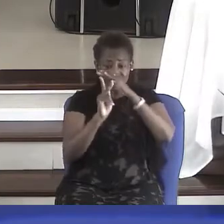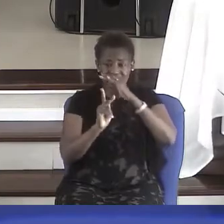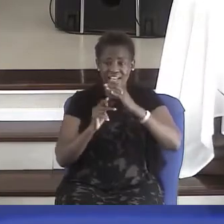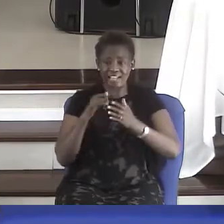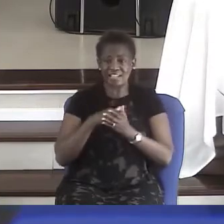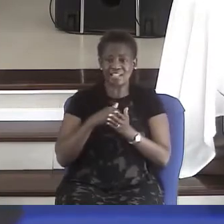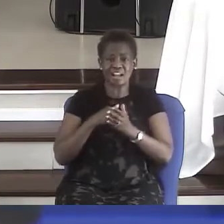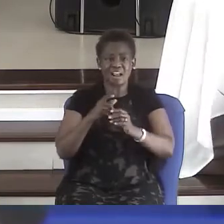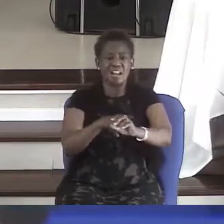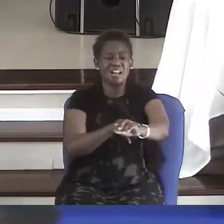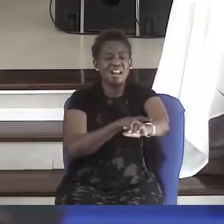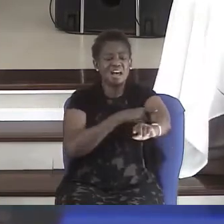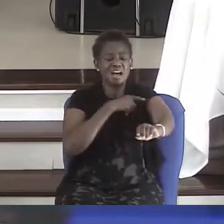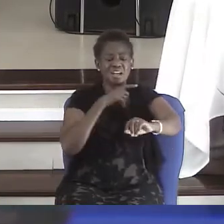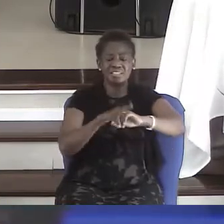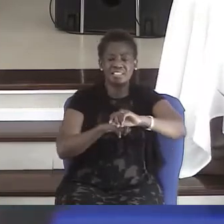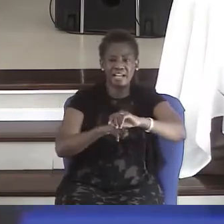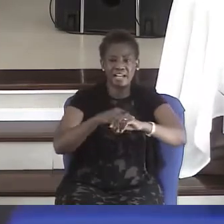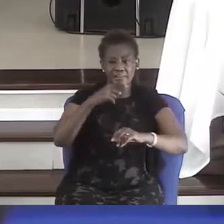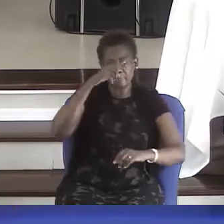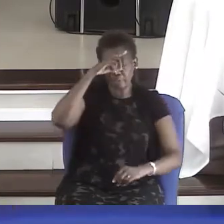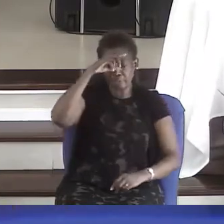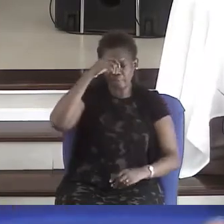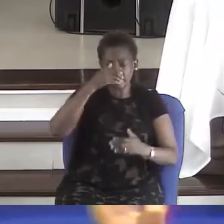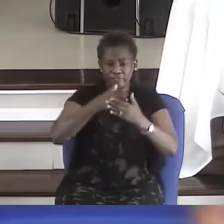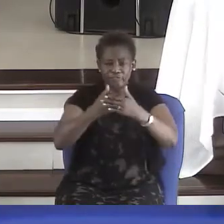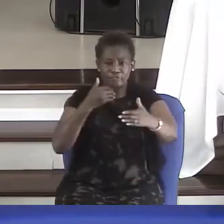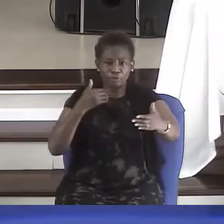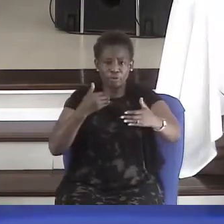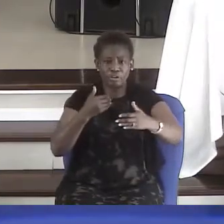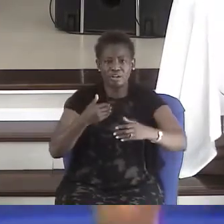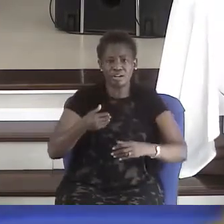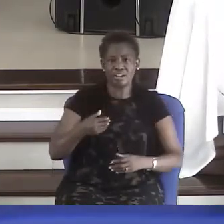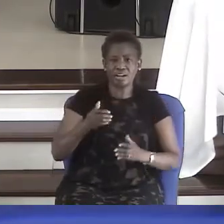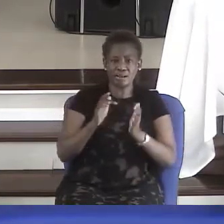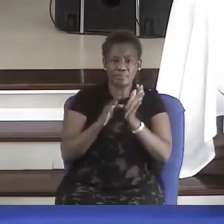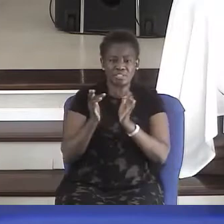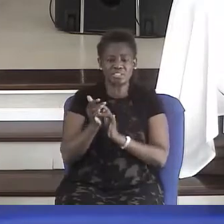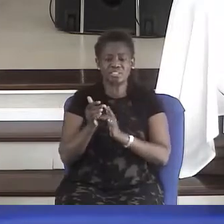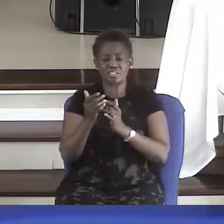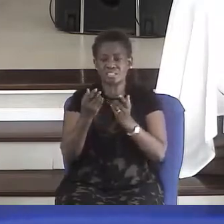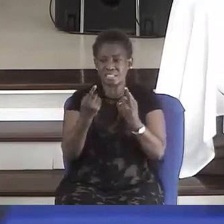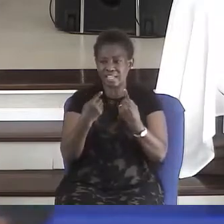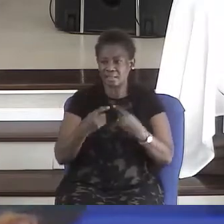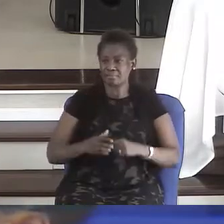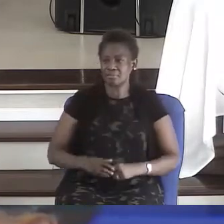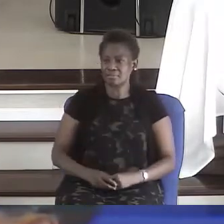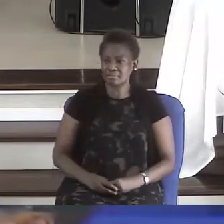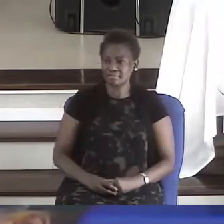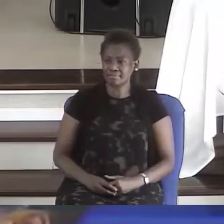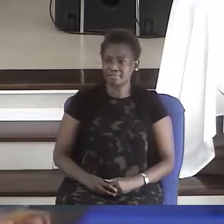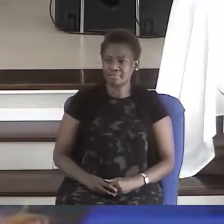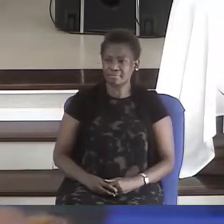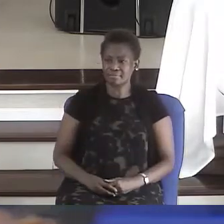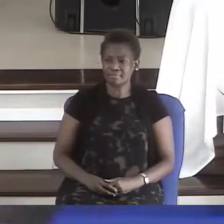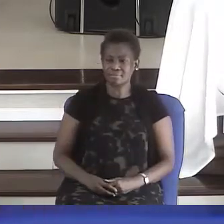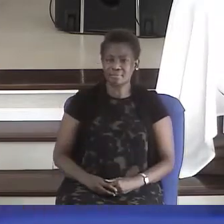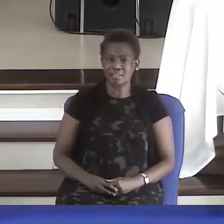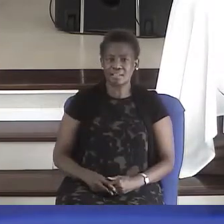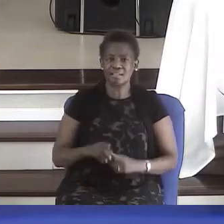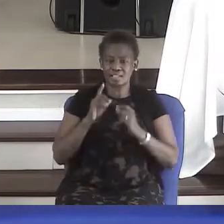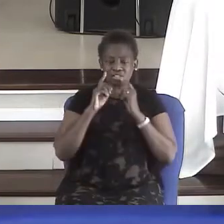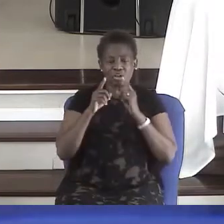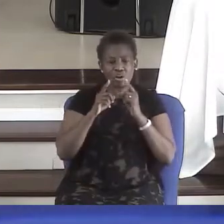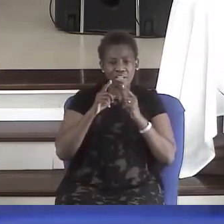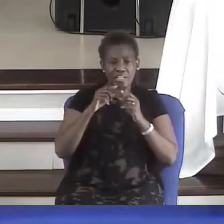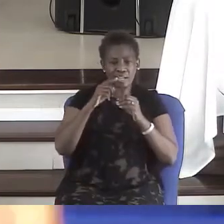He's talking about us being sheep gone astray, turned everyone to our own way. I challenge you, brothers and sisters. His